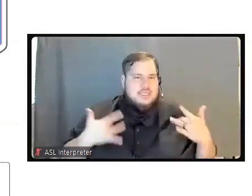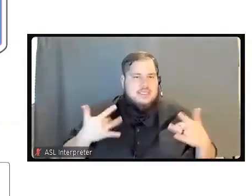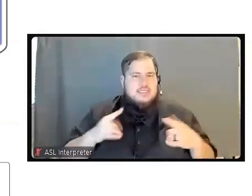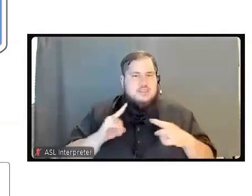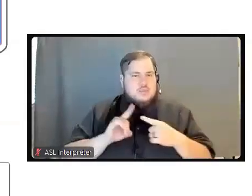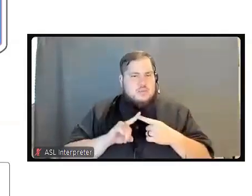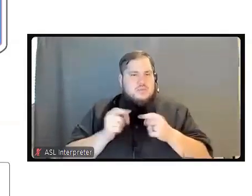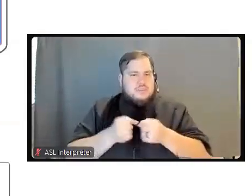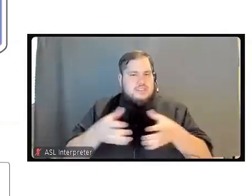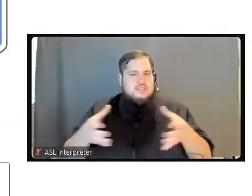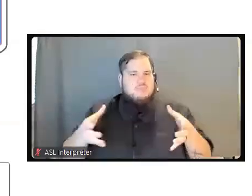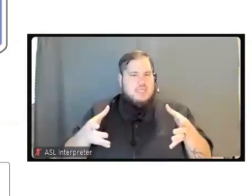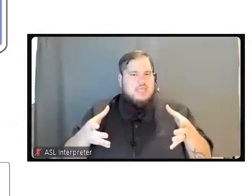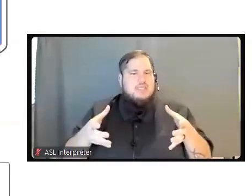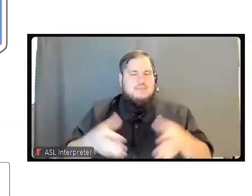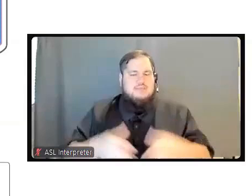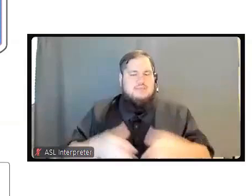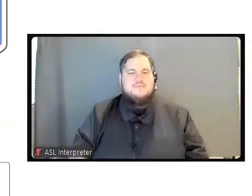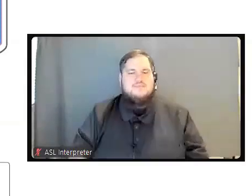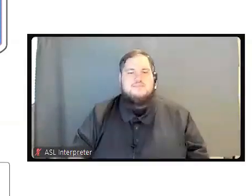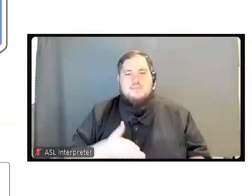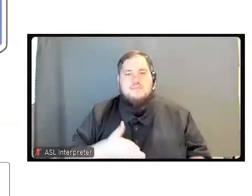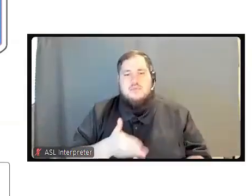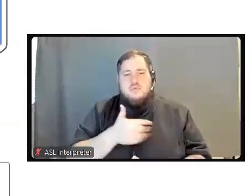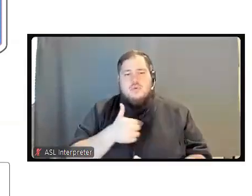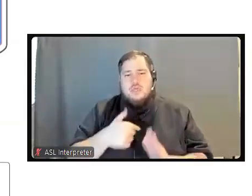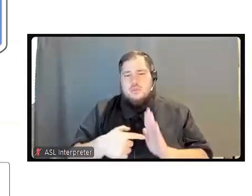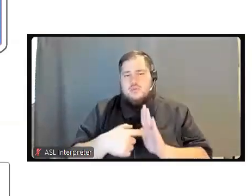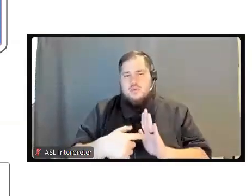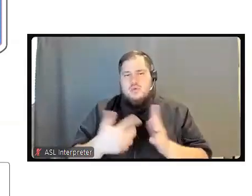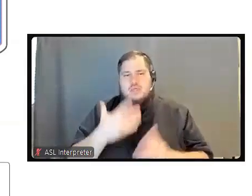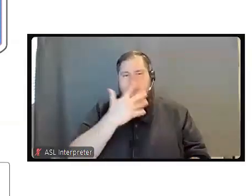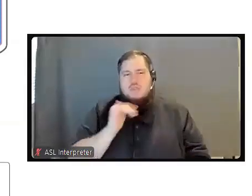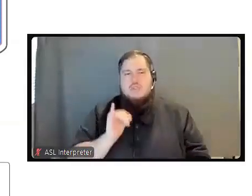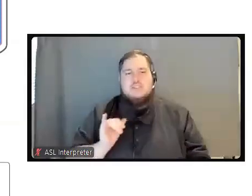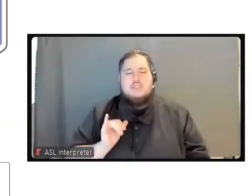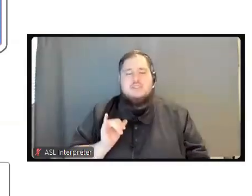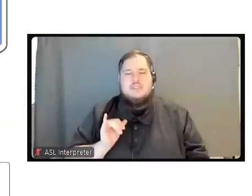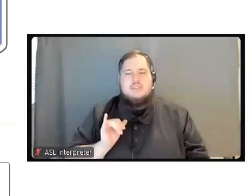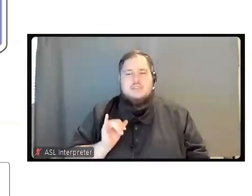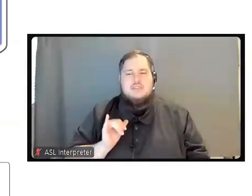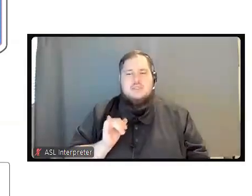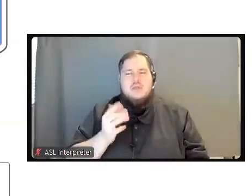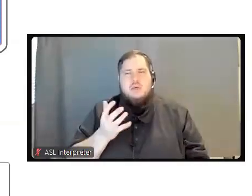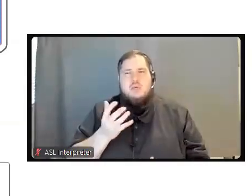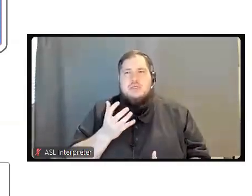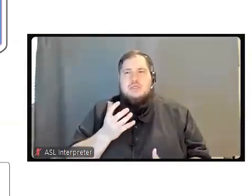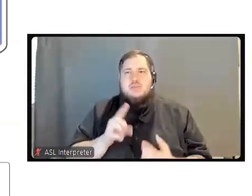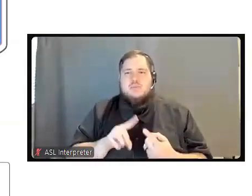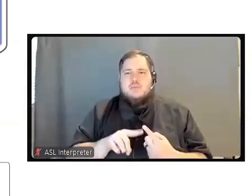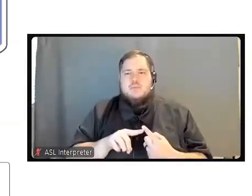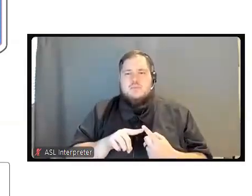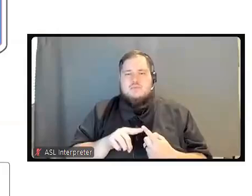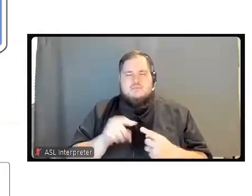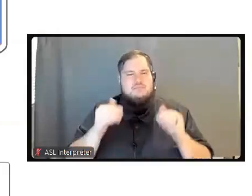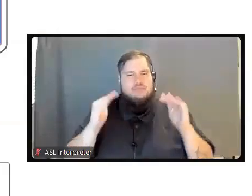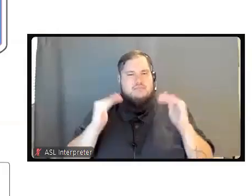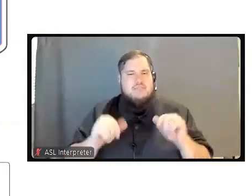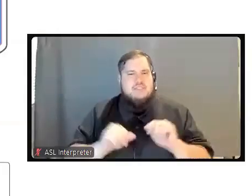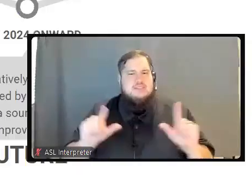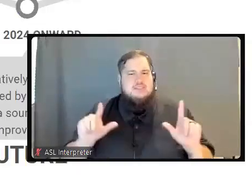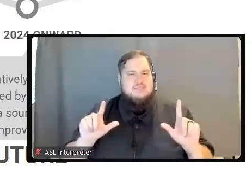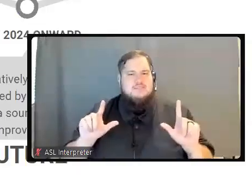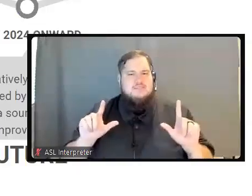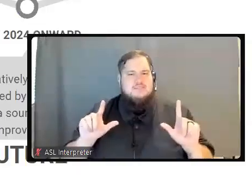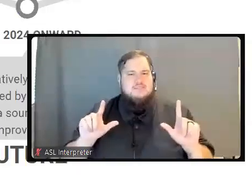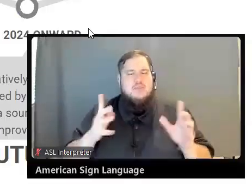expand on it. Before I show you a little bit about what that looks like, want to, next slide, please. Want to